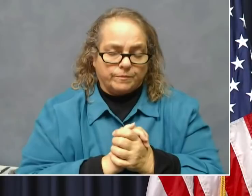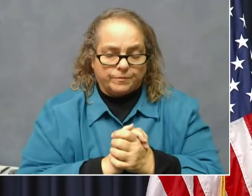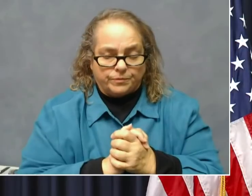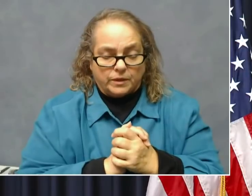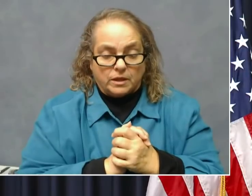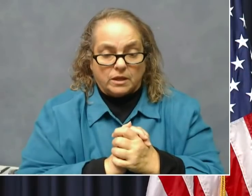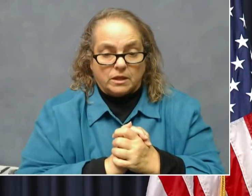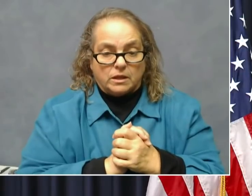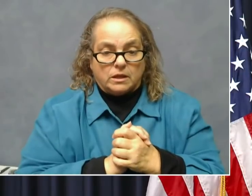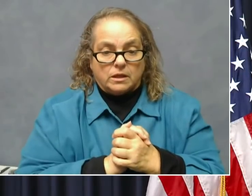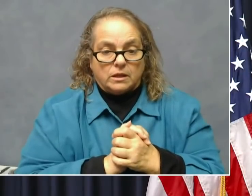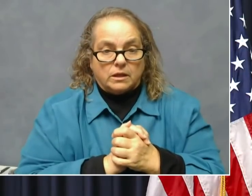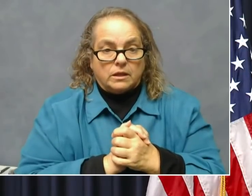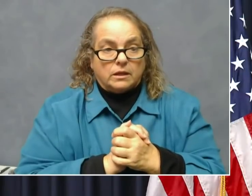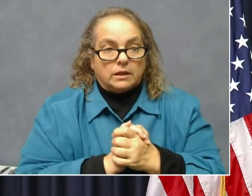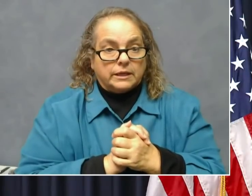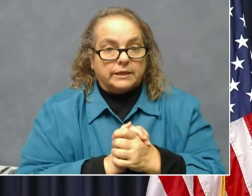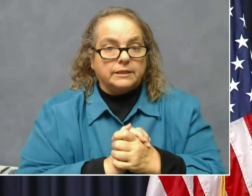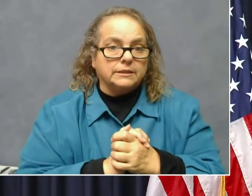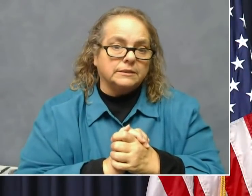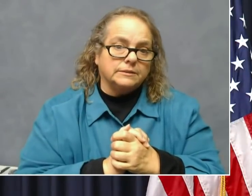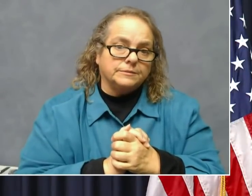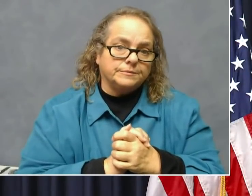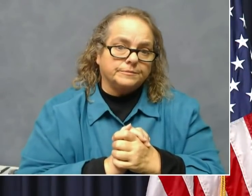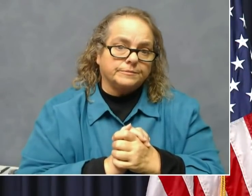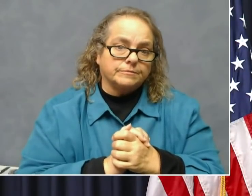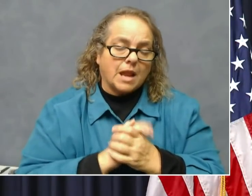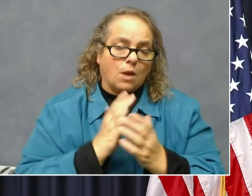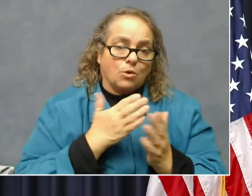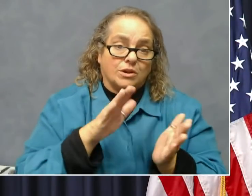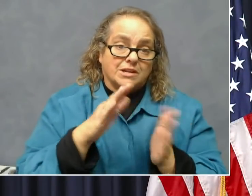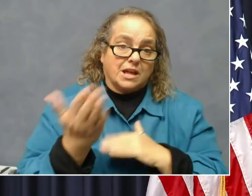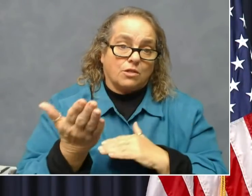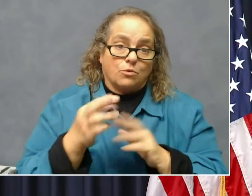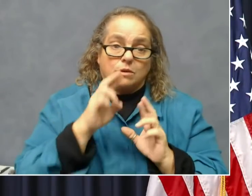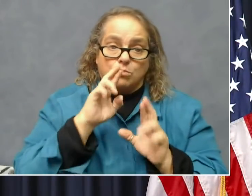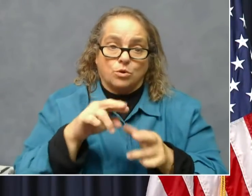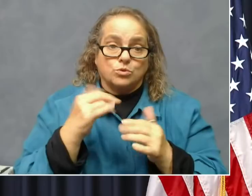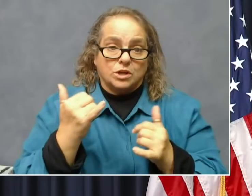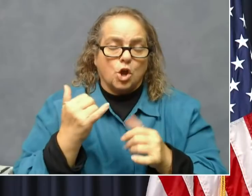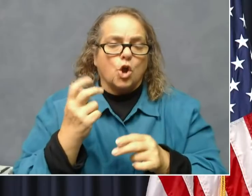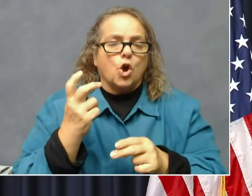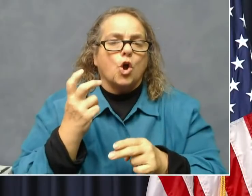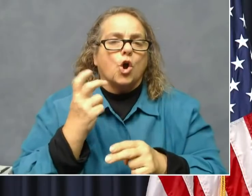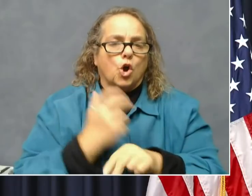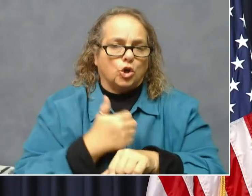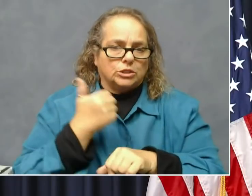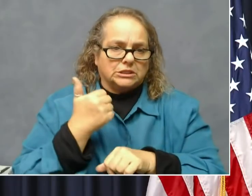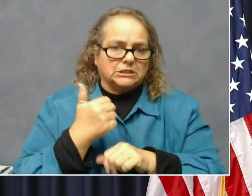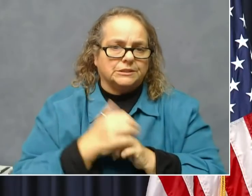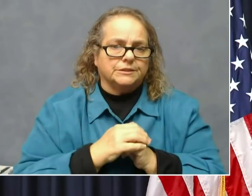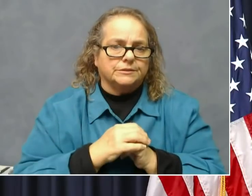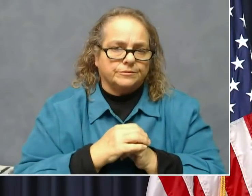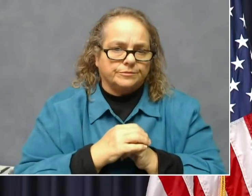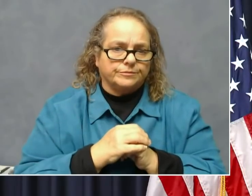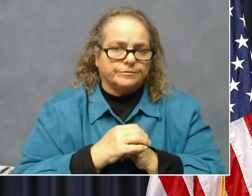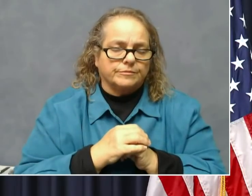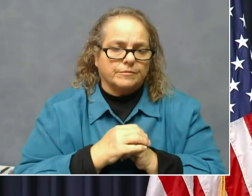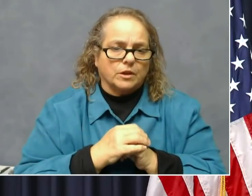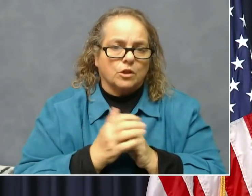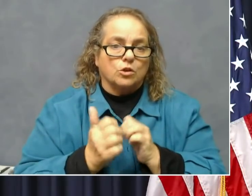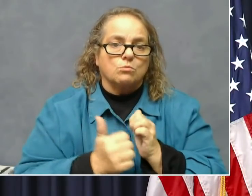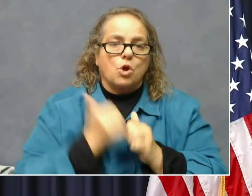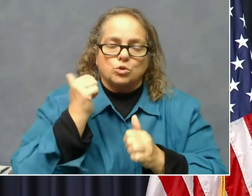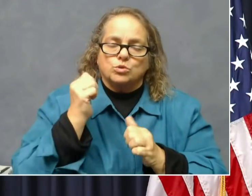So our death report today is going to be one of the hardest since early on. It's by far the most people that we've